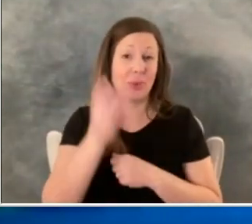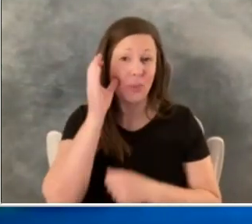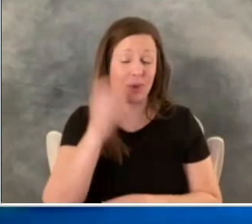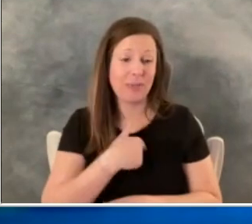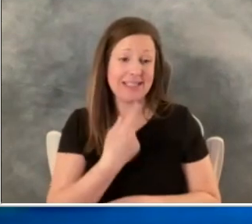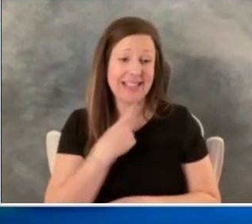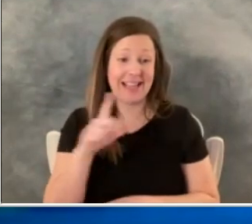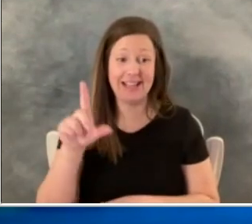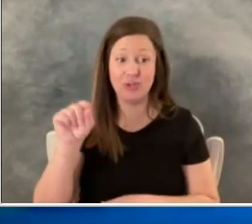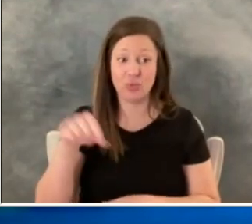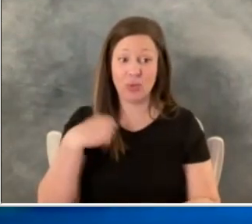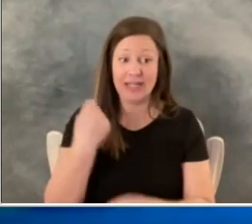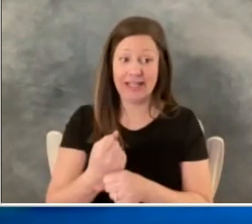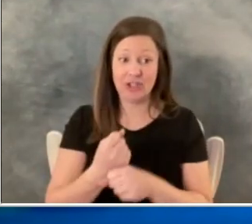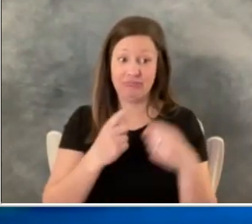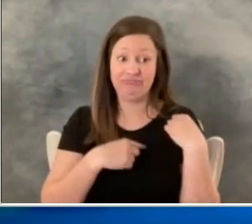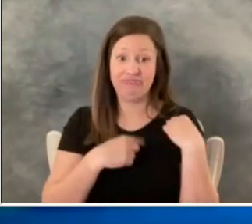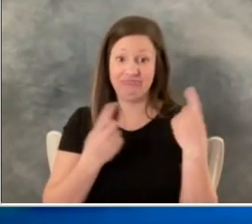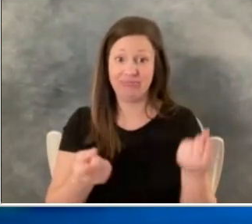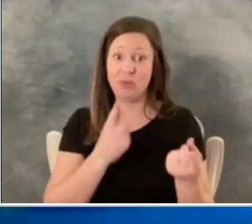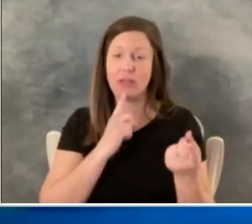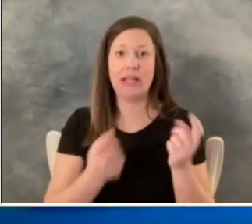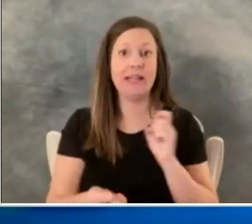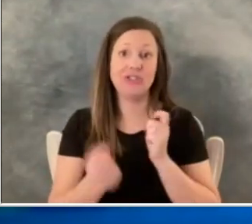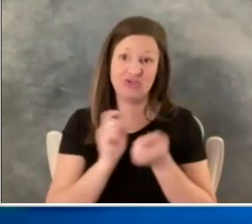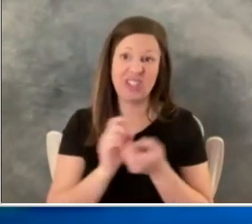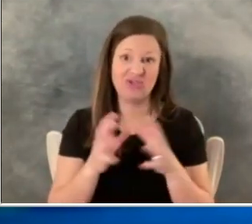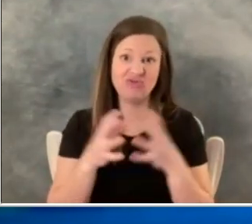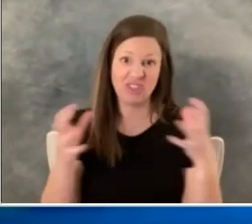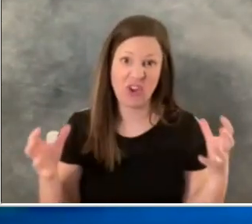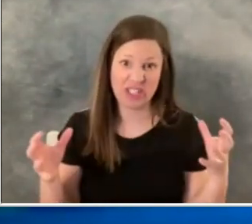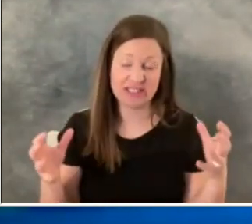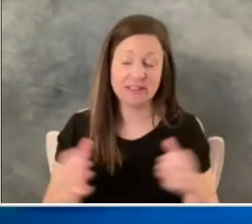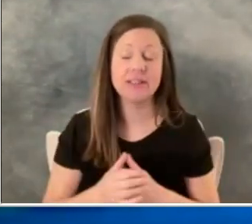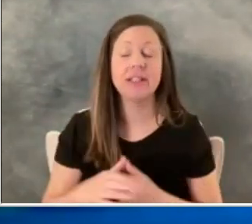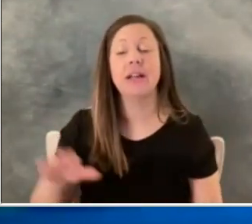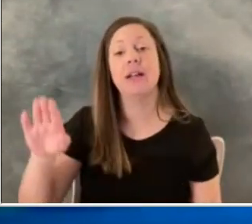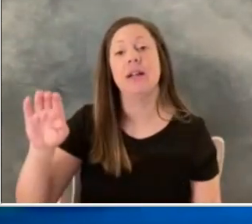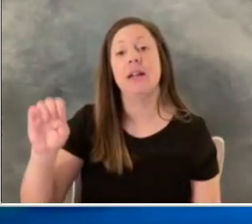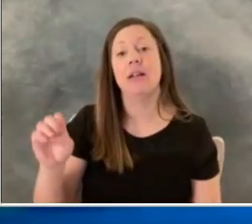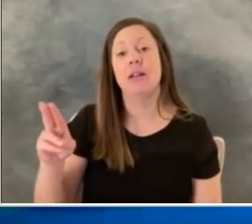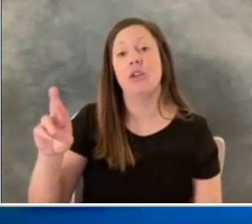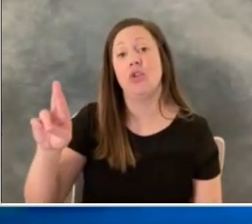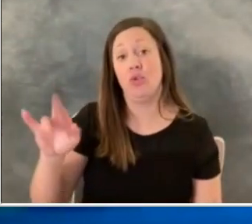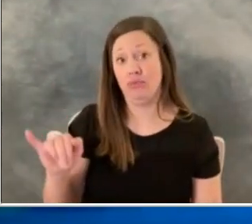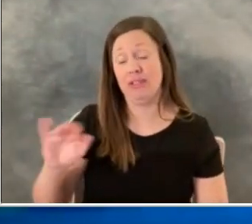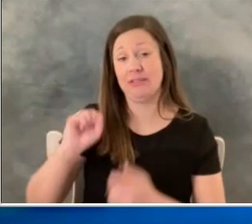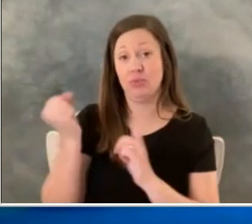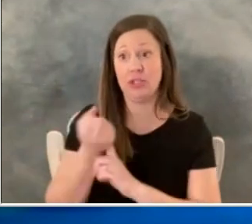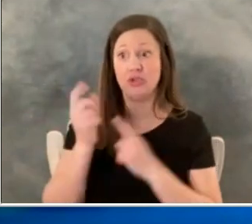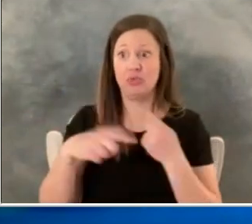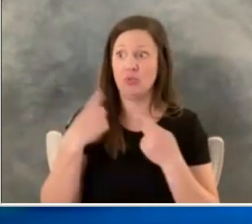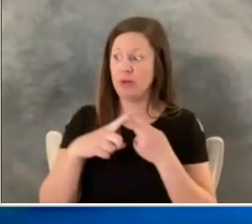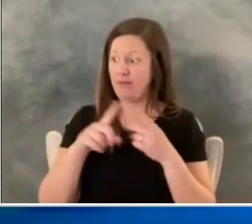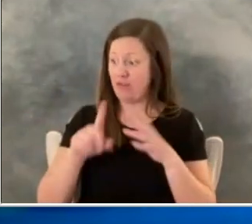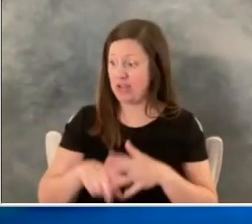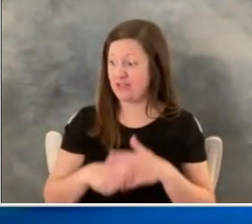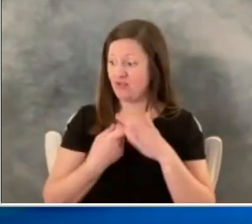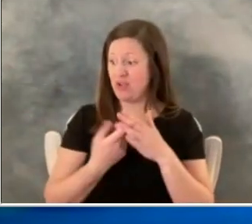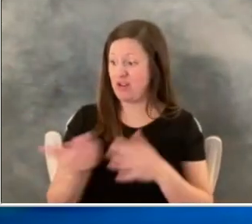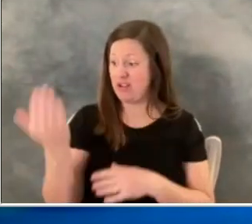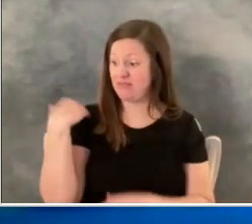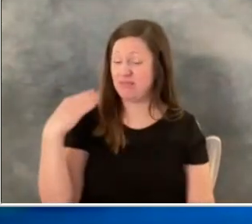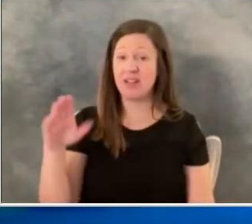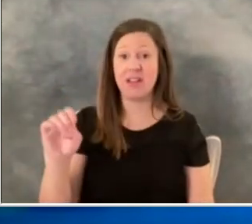I've been doing this, it's changed quite dramatically. Yuri's situation, when I started, Yuri would have